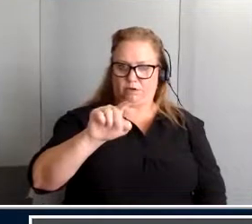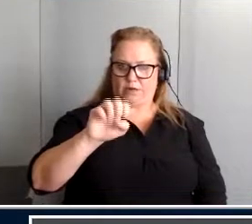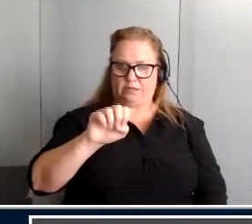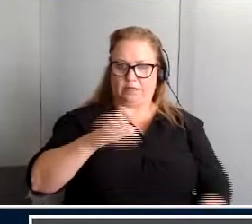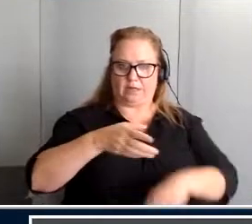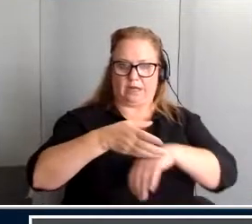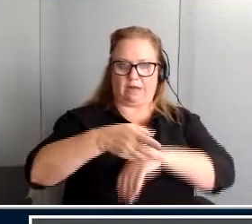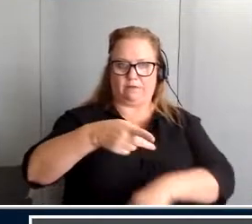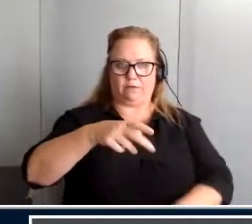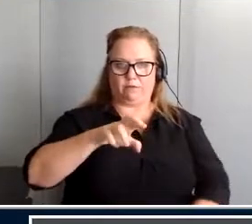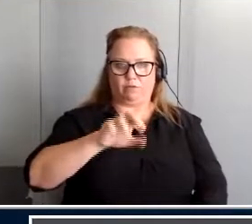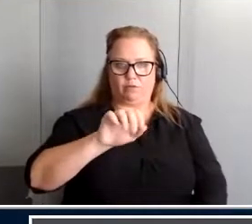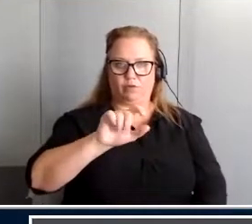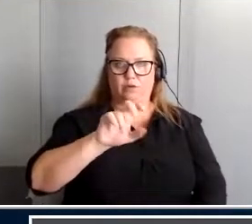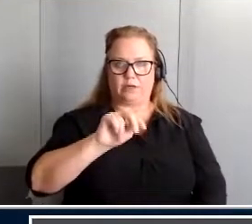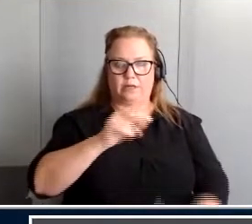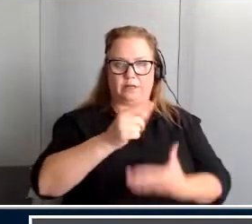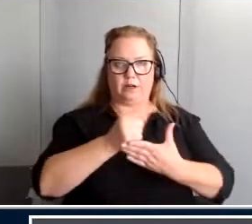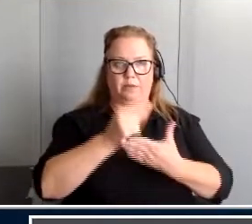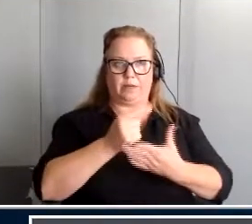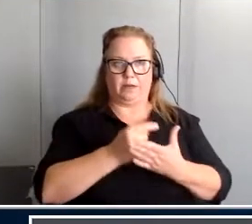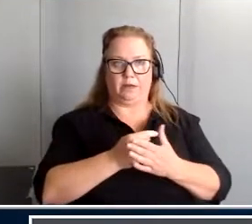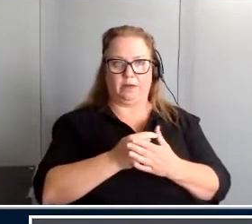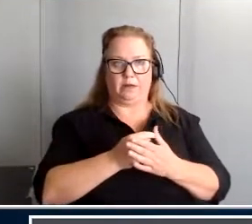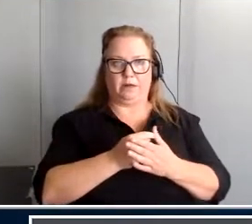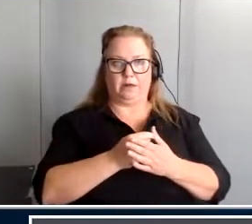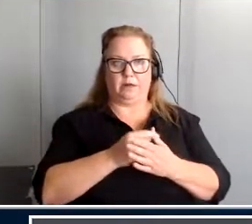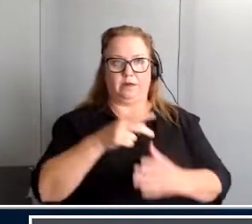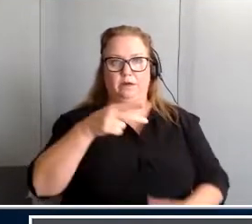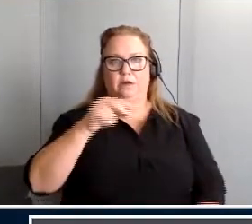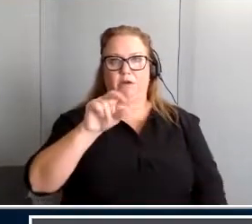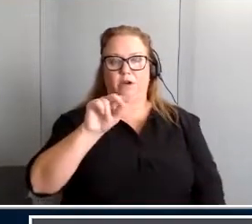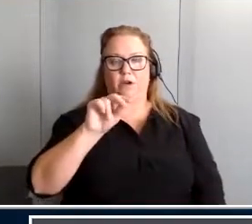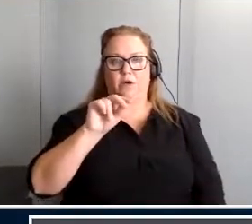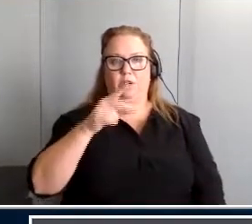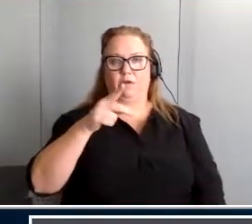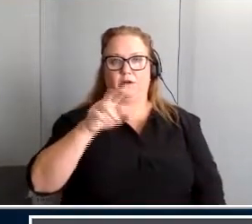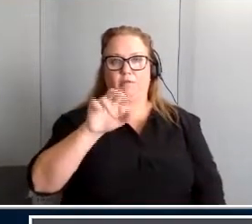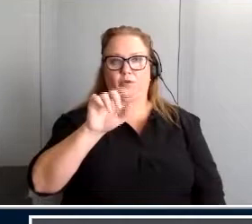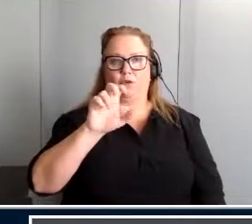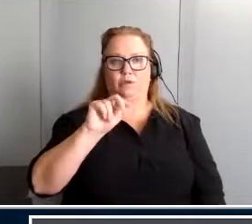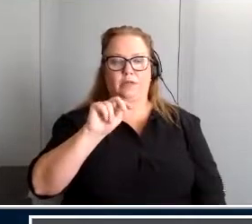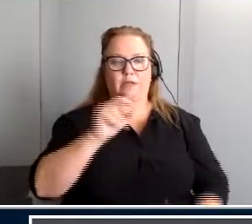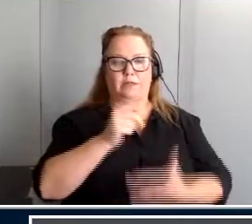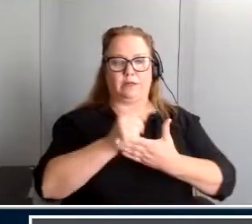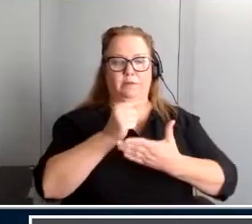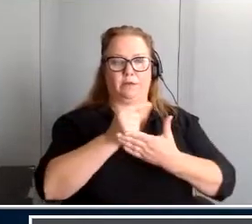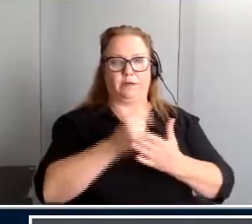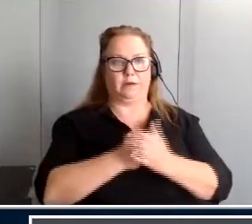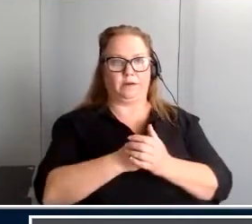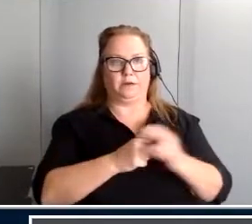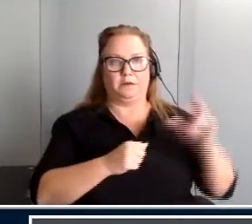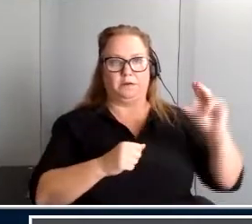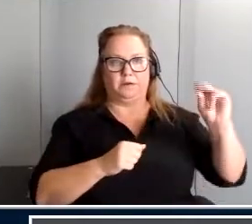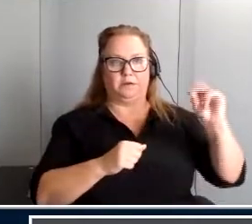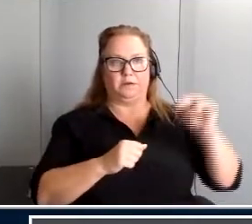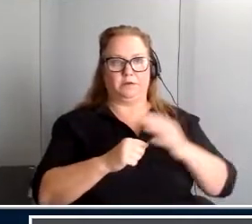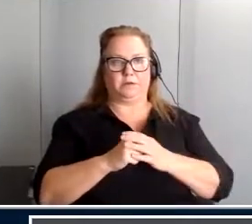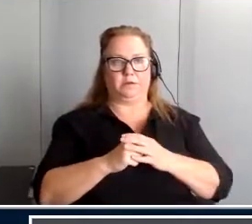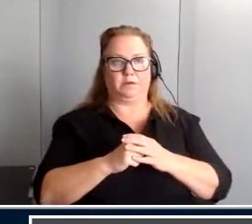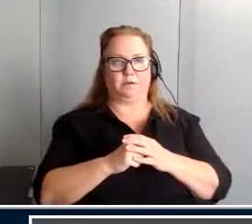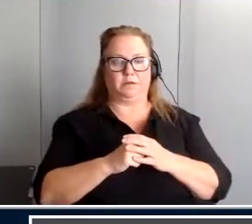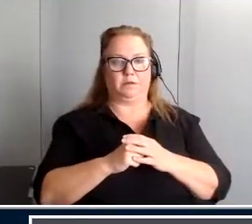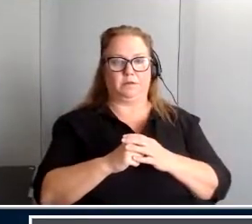therapy? Did you have to do that? Well, I don't have to have proton therapy, But was that necessary with your treatment? But no. I can certainly speak to that. Sure.